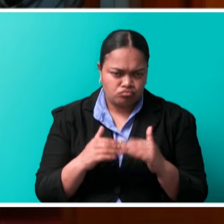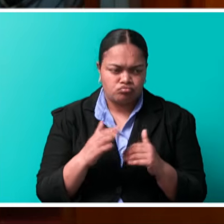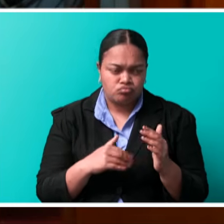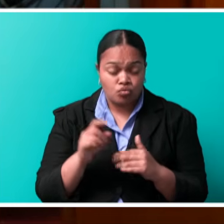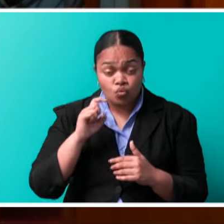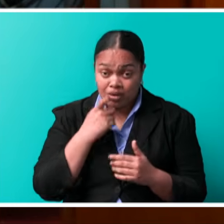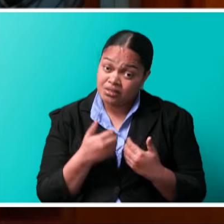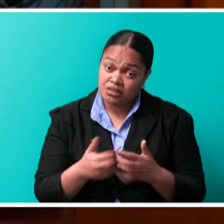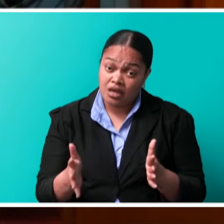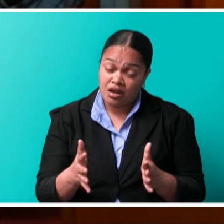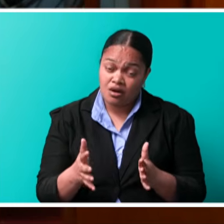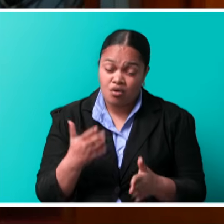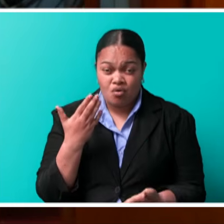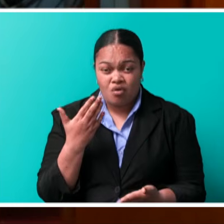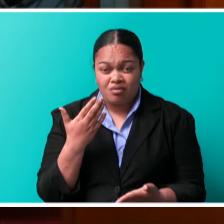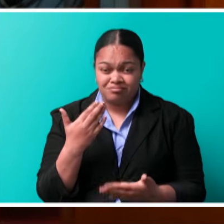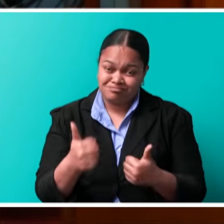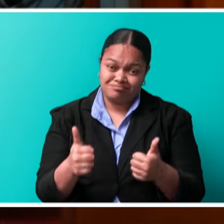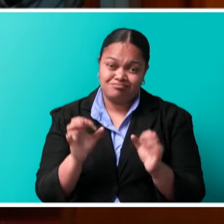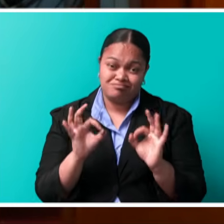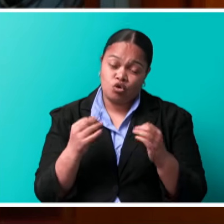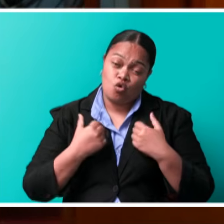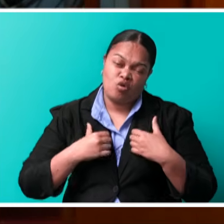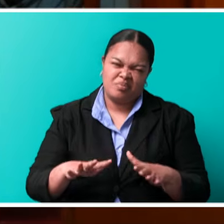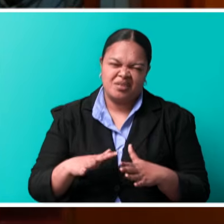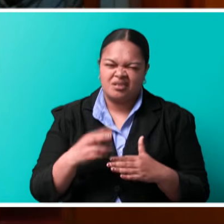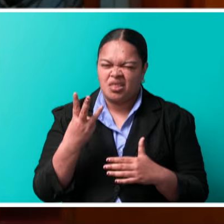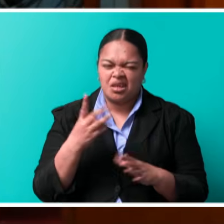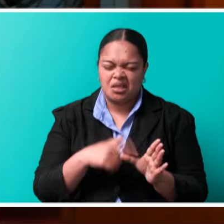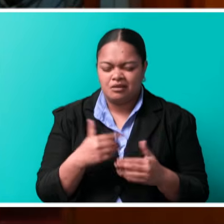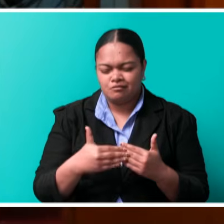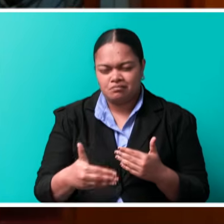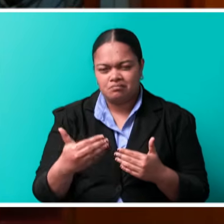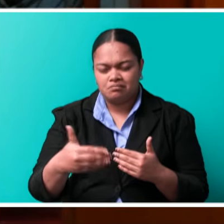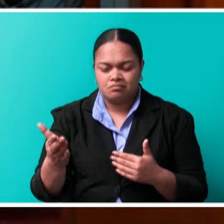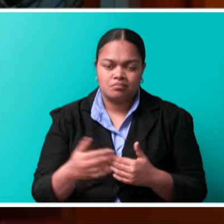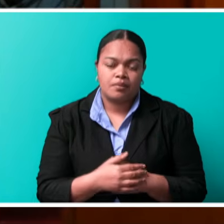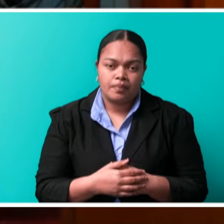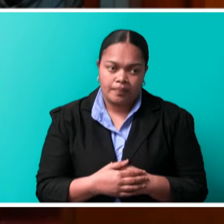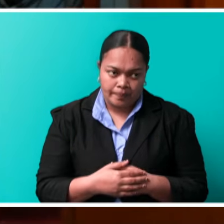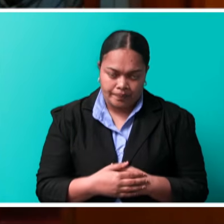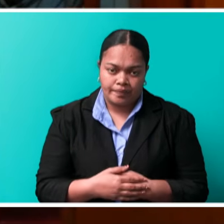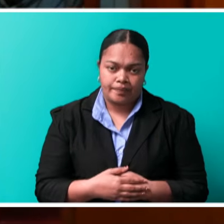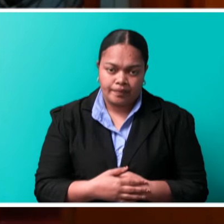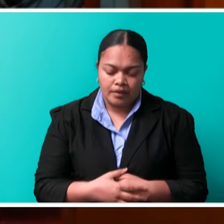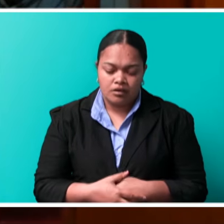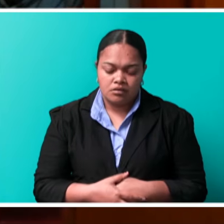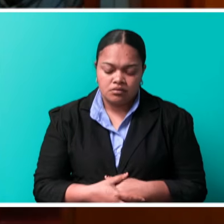operational within 3 years, with a further 95% in advanced pre-development.